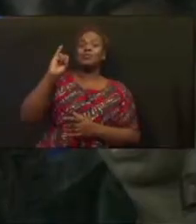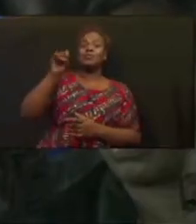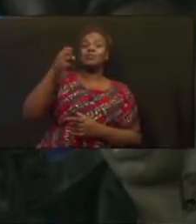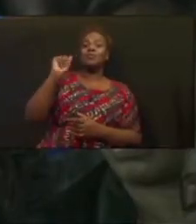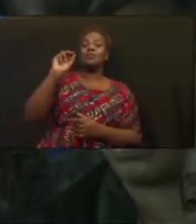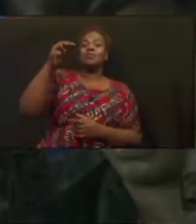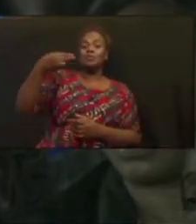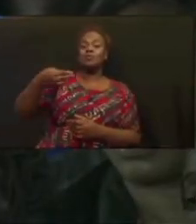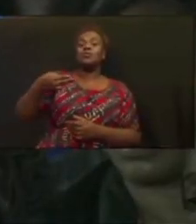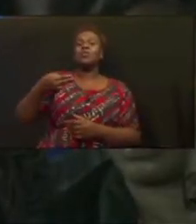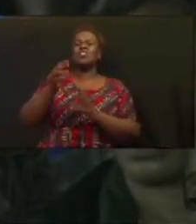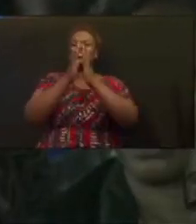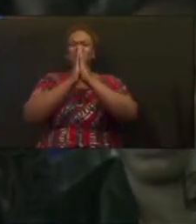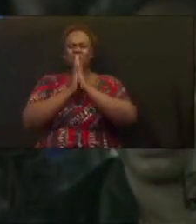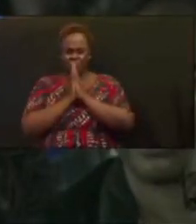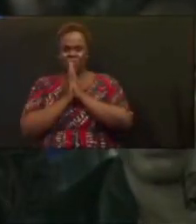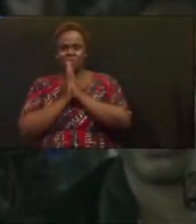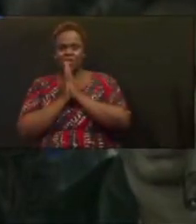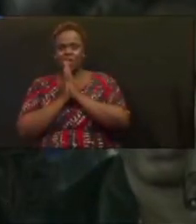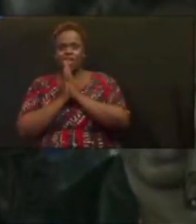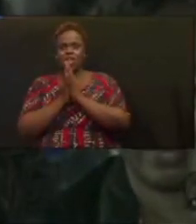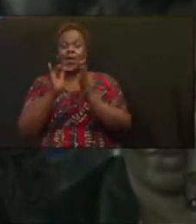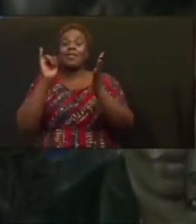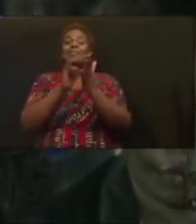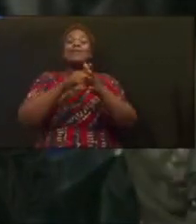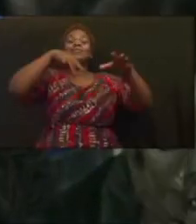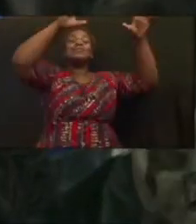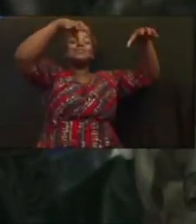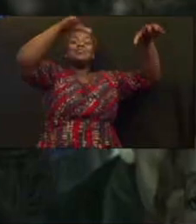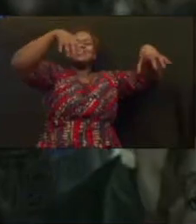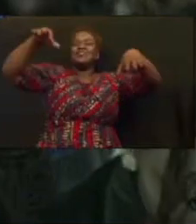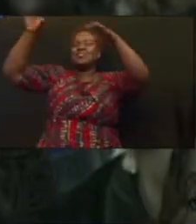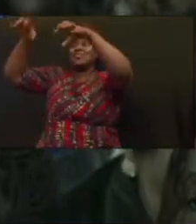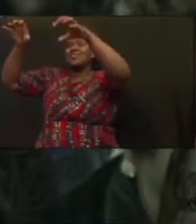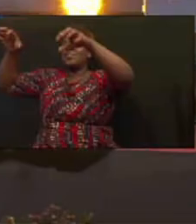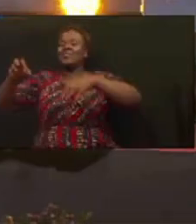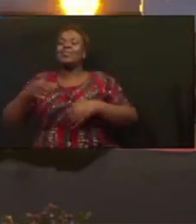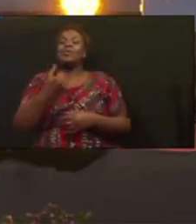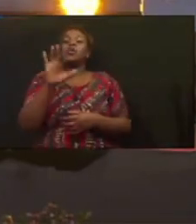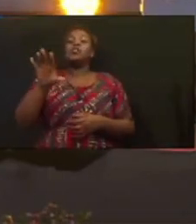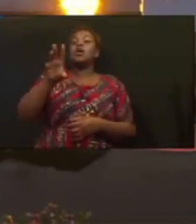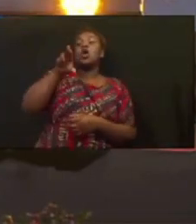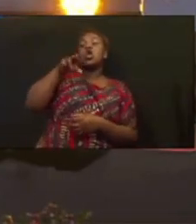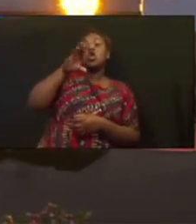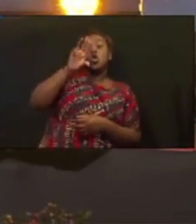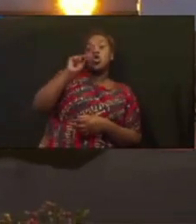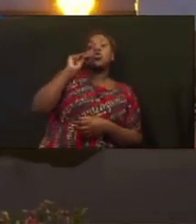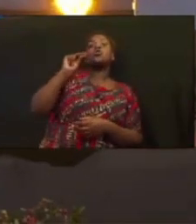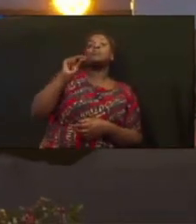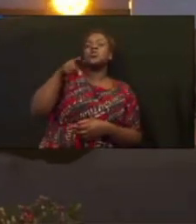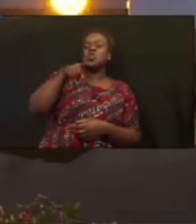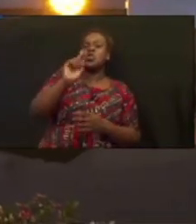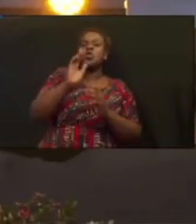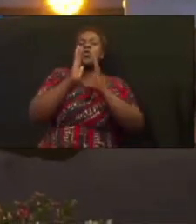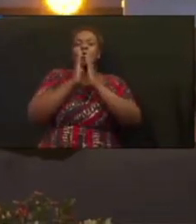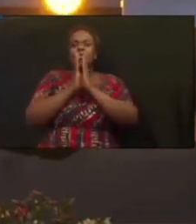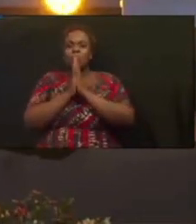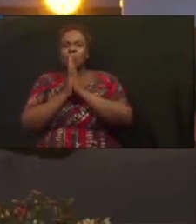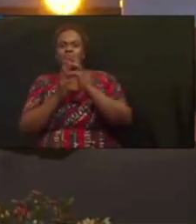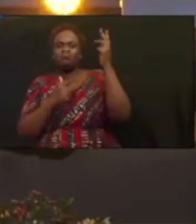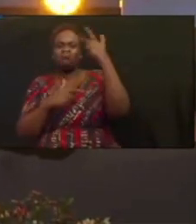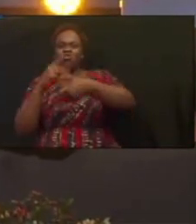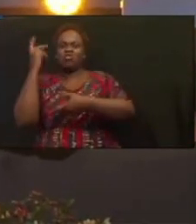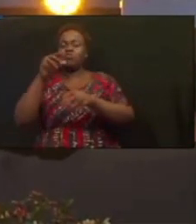passion. He prayed that there be no rain. You can pray that there be no violence. You can pray that there be no